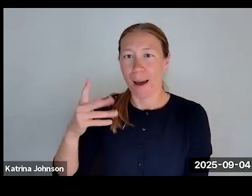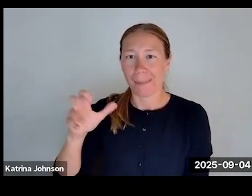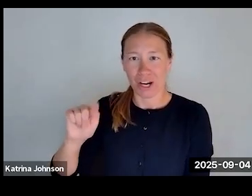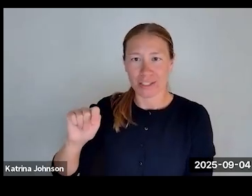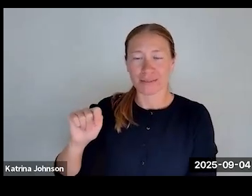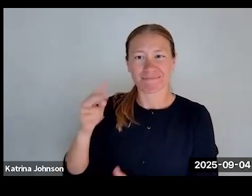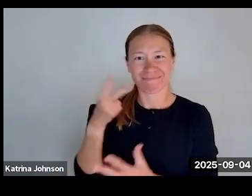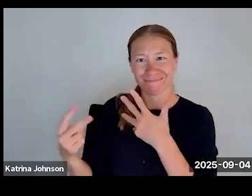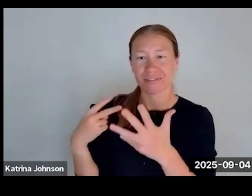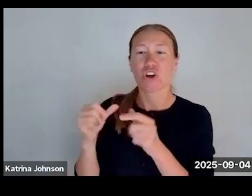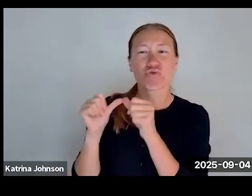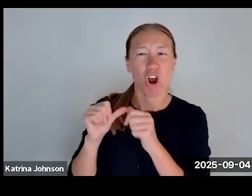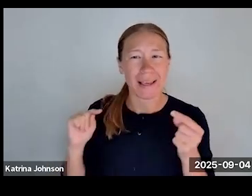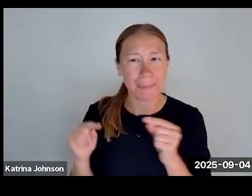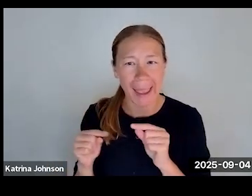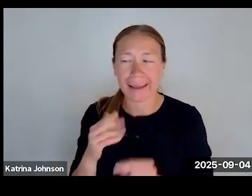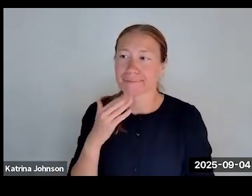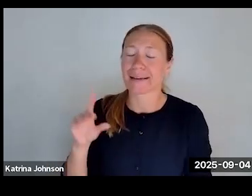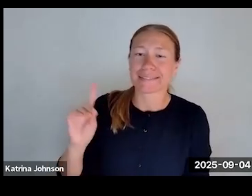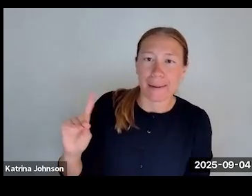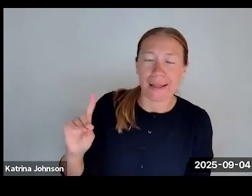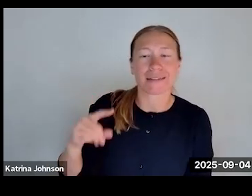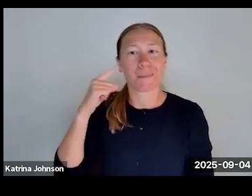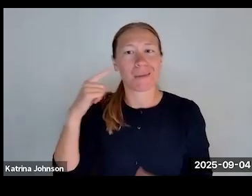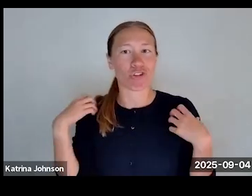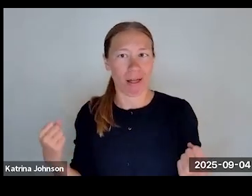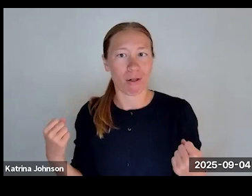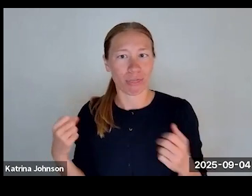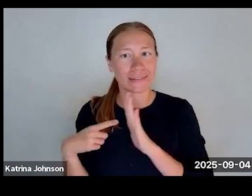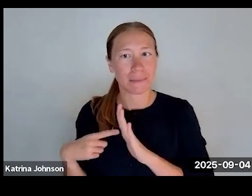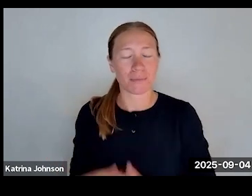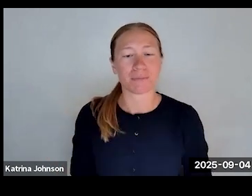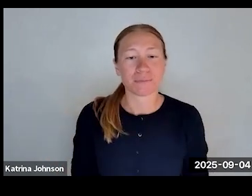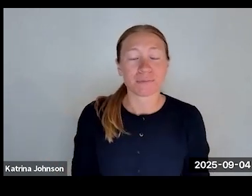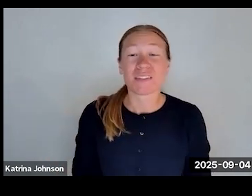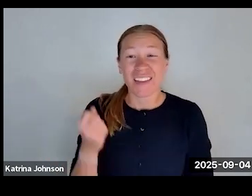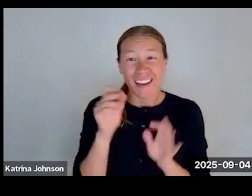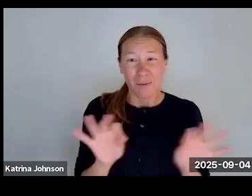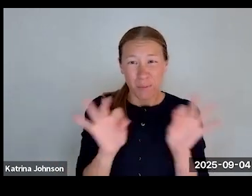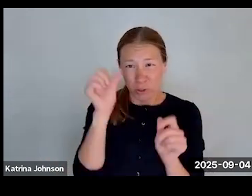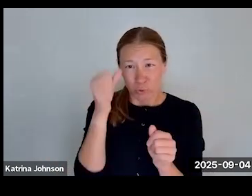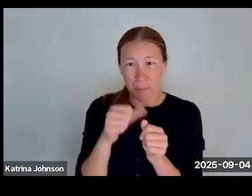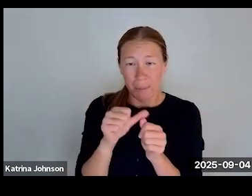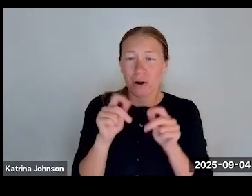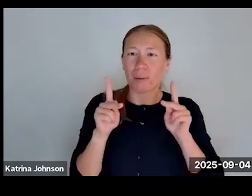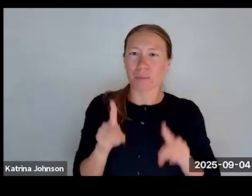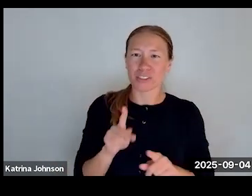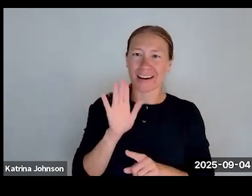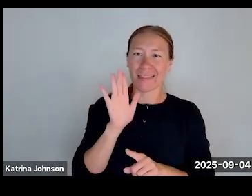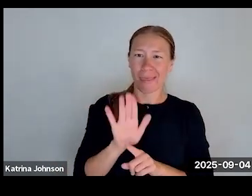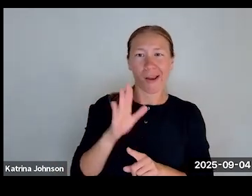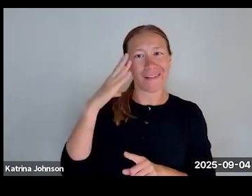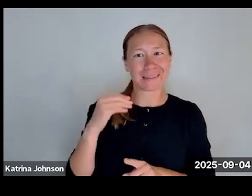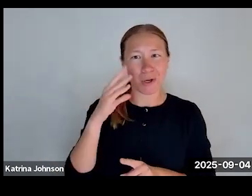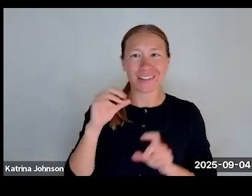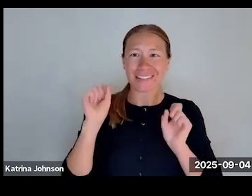pain, diabetes, or a mental health condition. What's also key to remember is that a person's experience can change